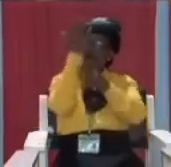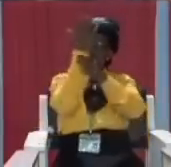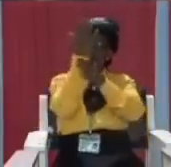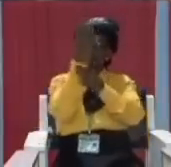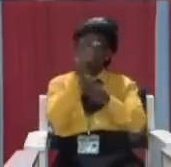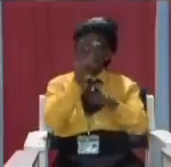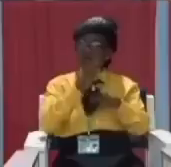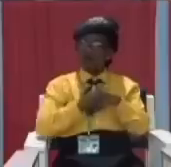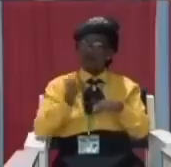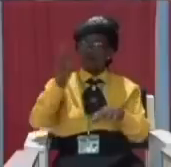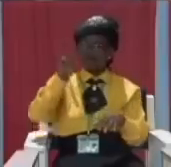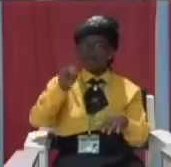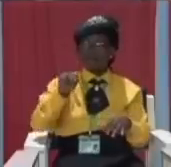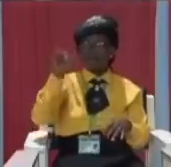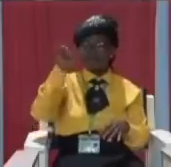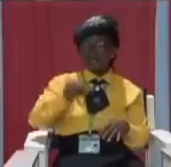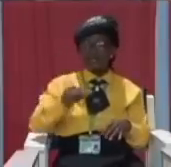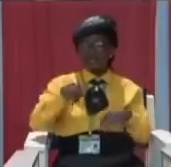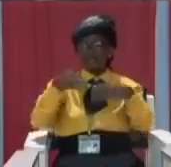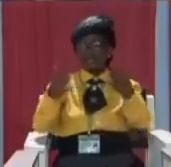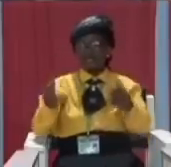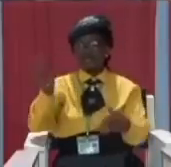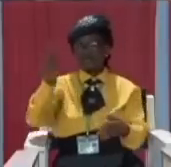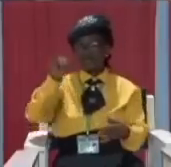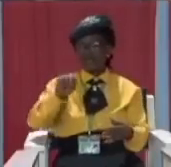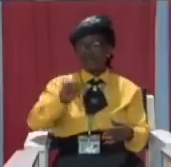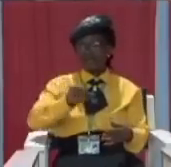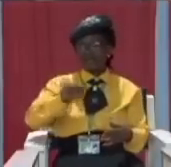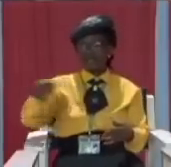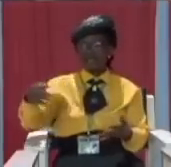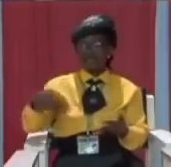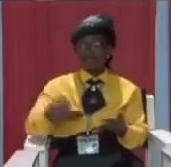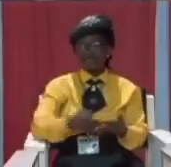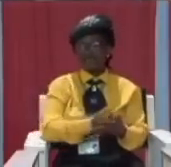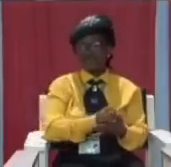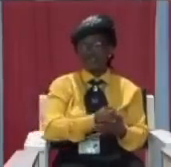They gave them a